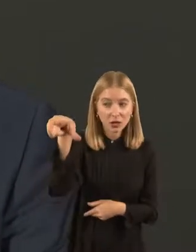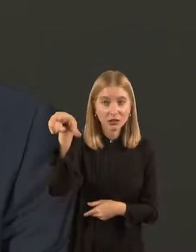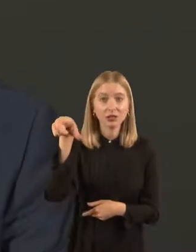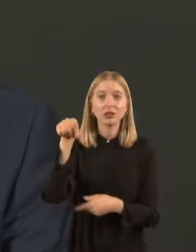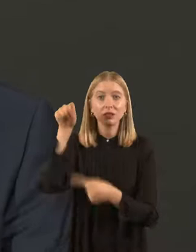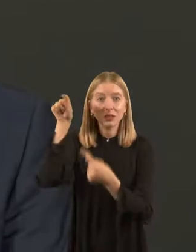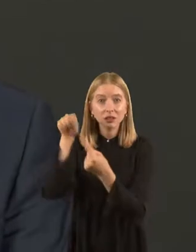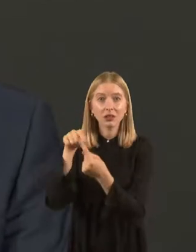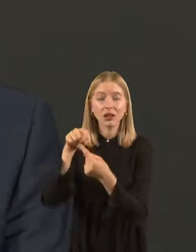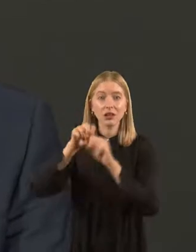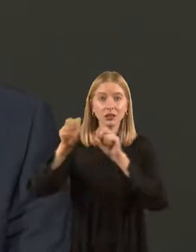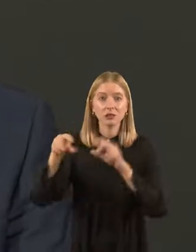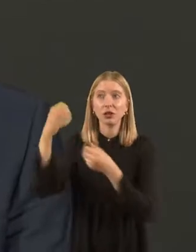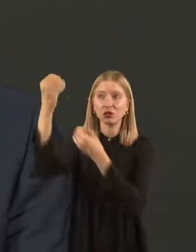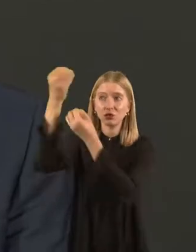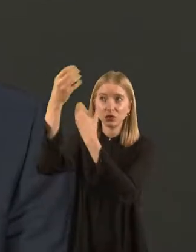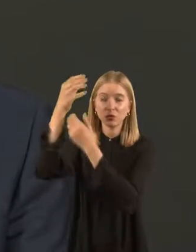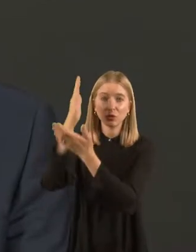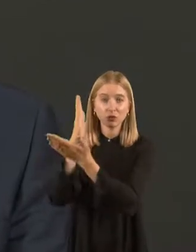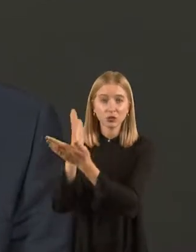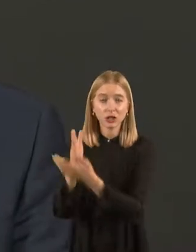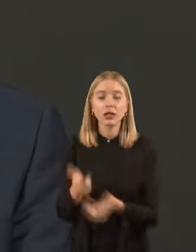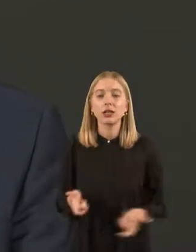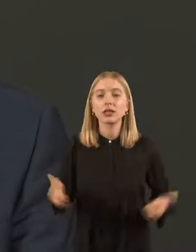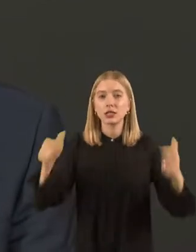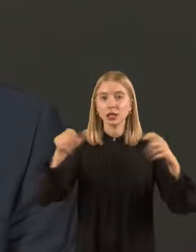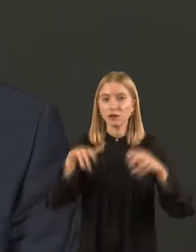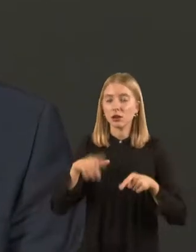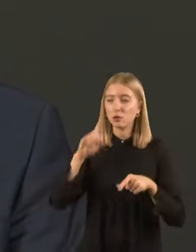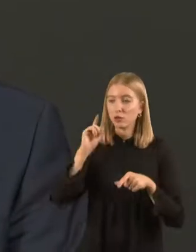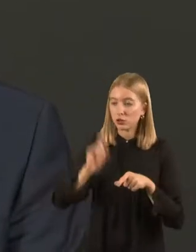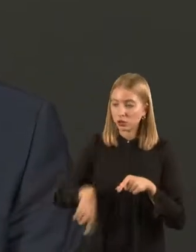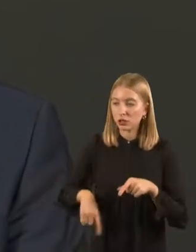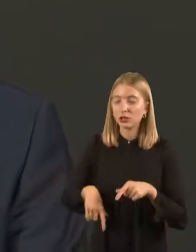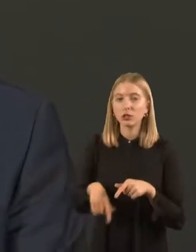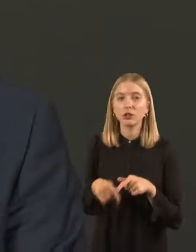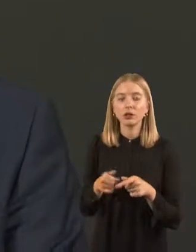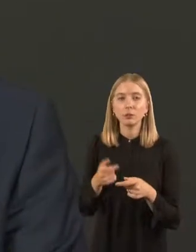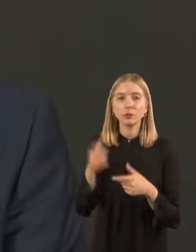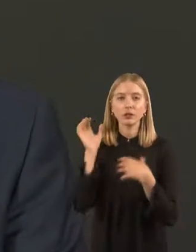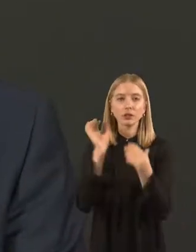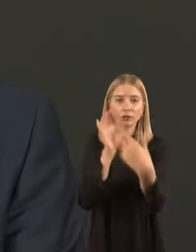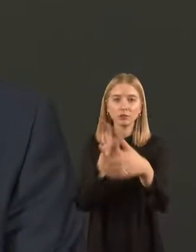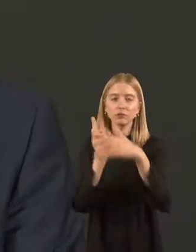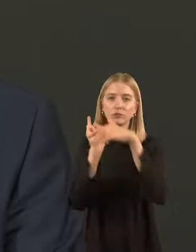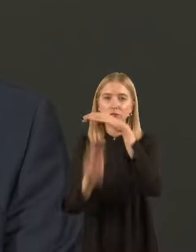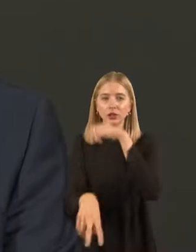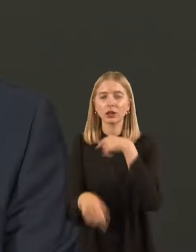the use increases significantly.